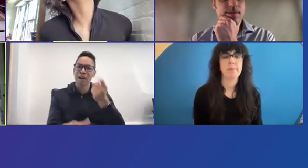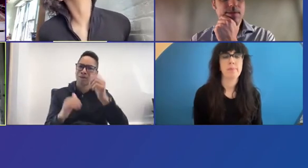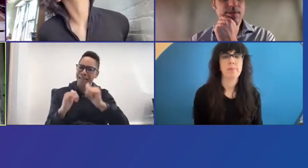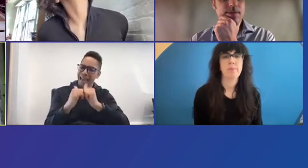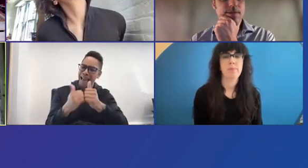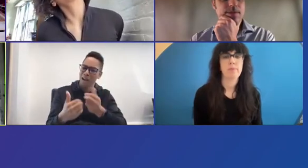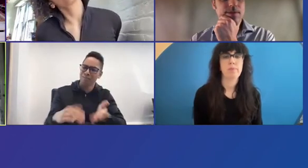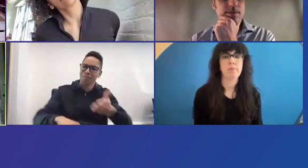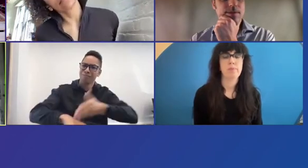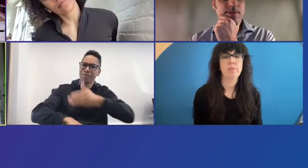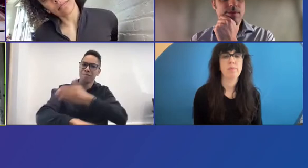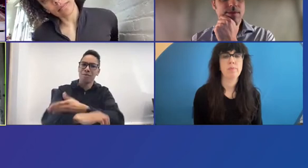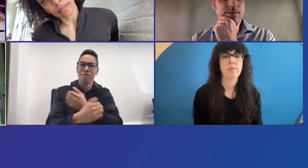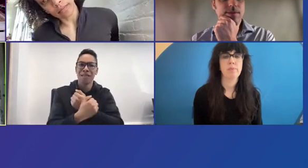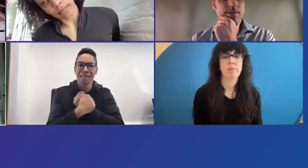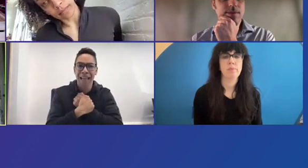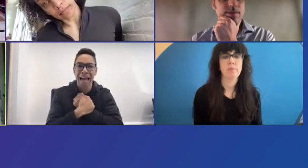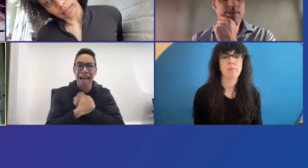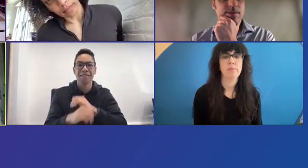better.